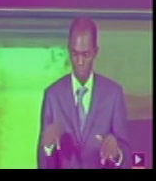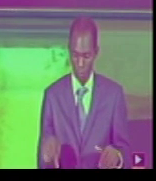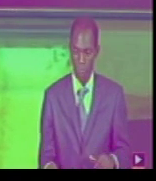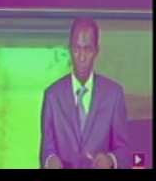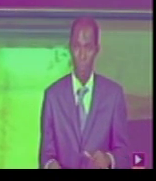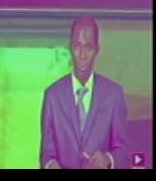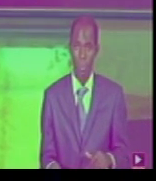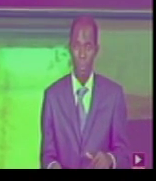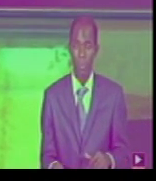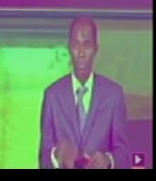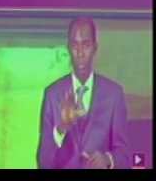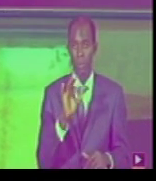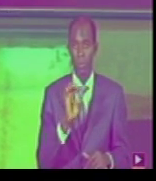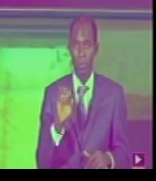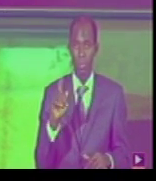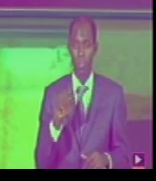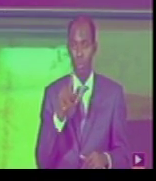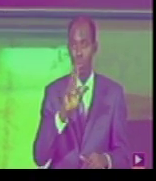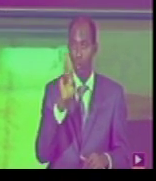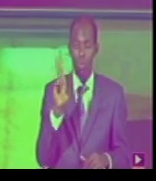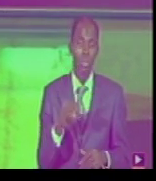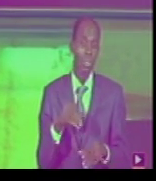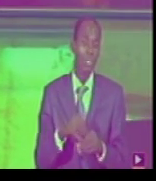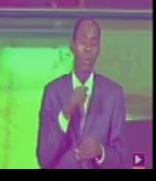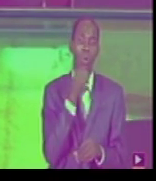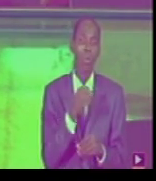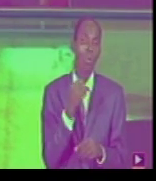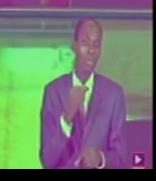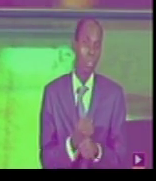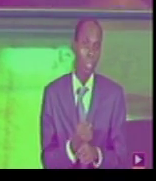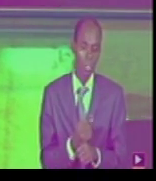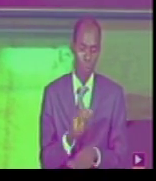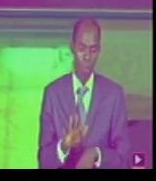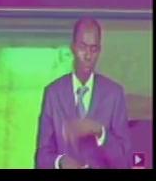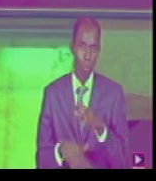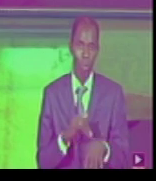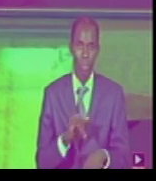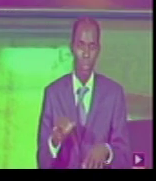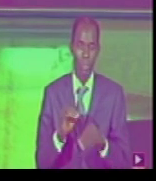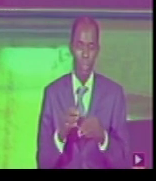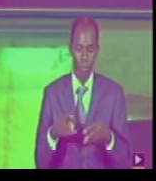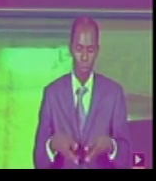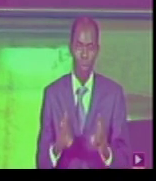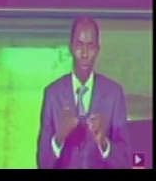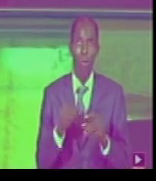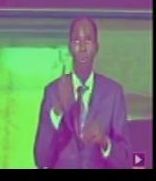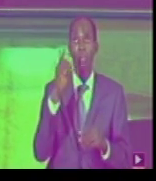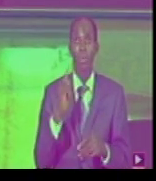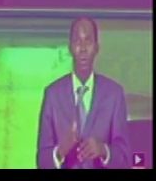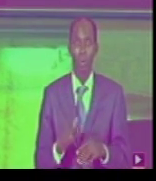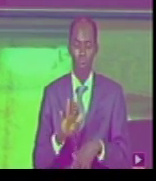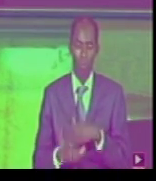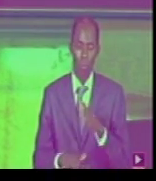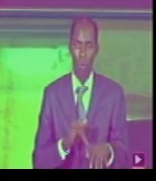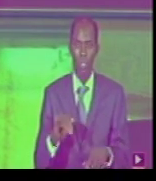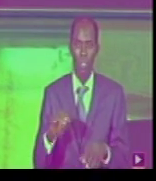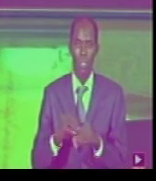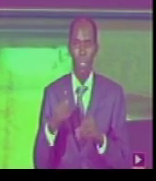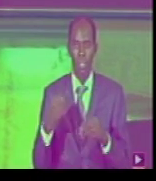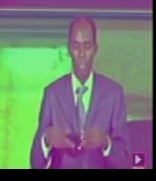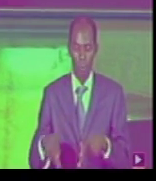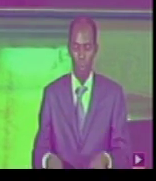we used in the last year, in the old year, walking in the way of God, walking in the path